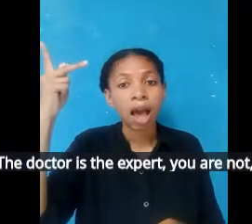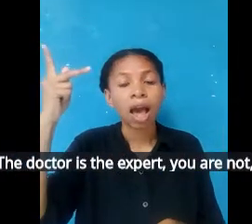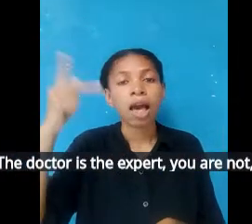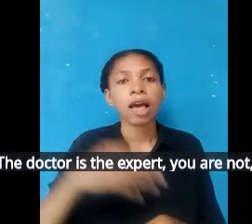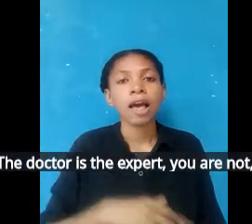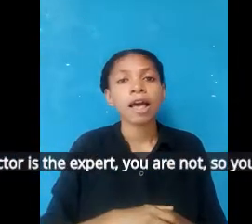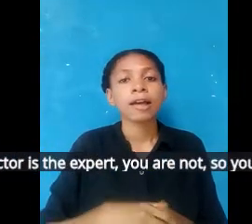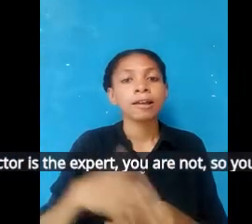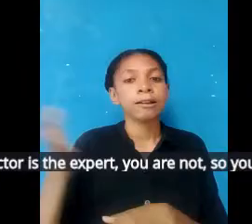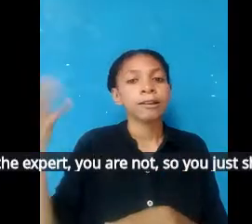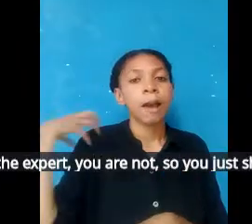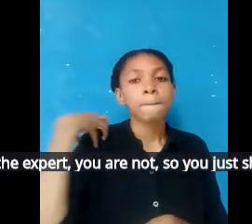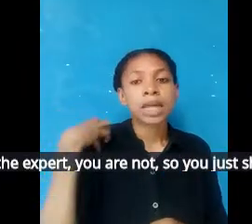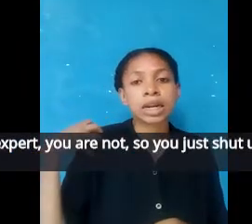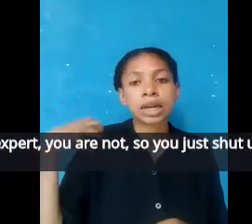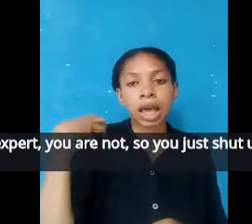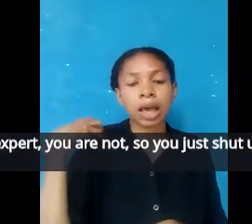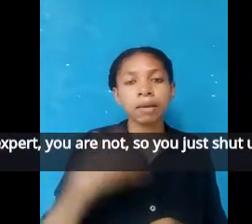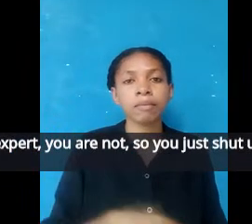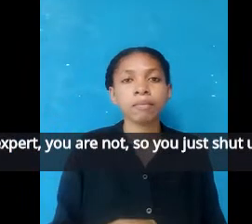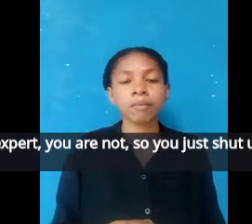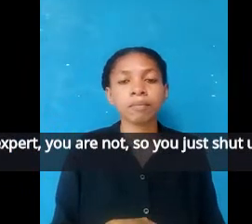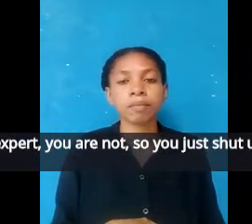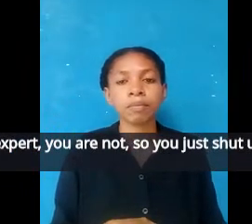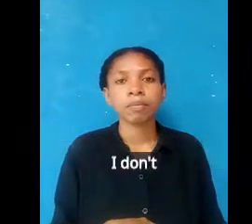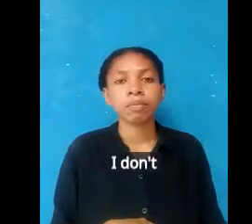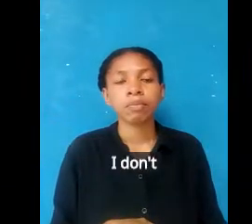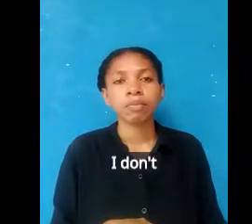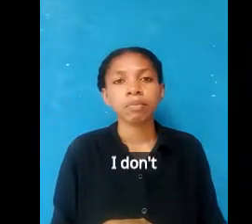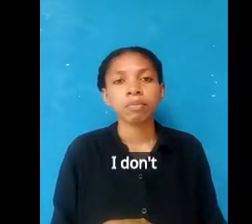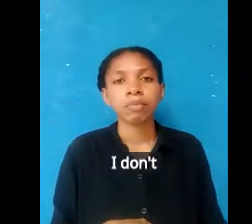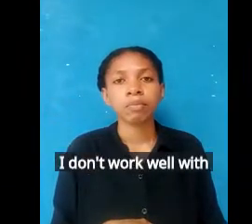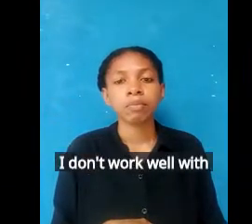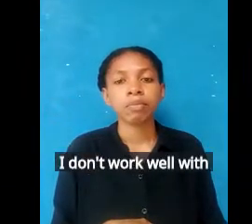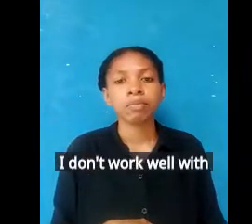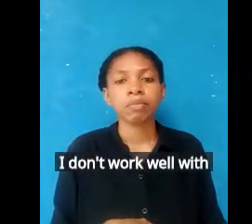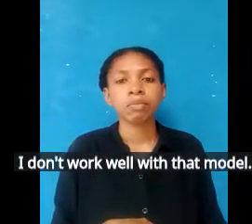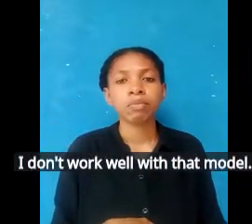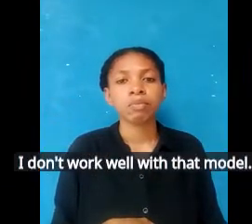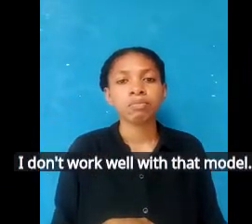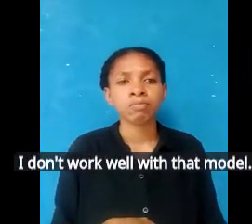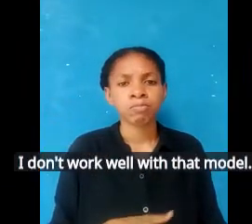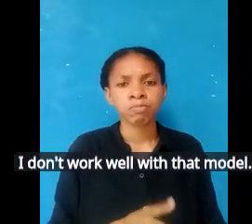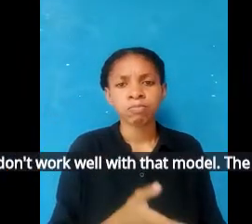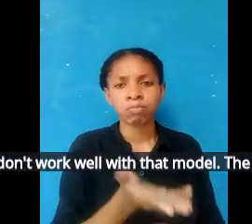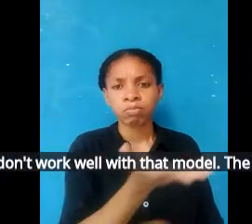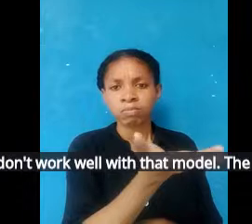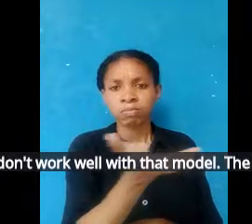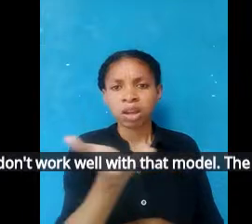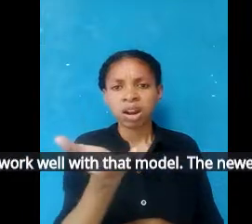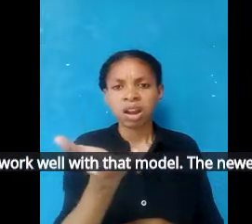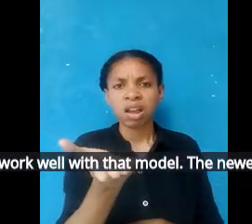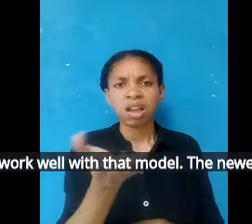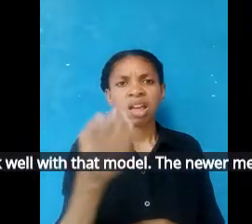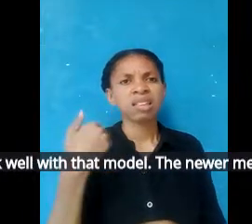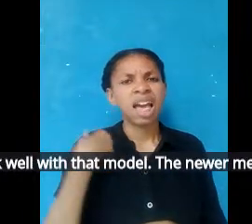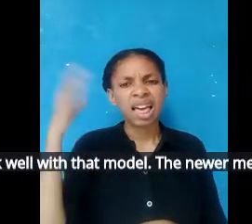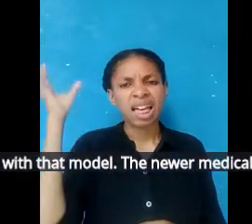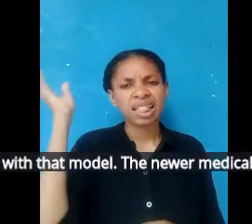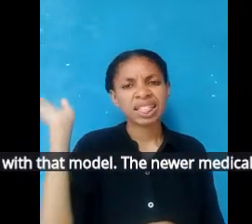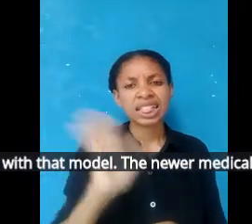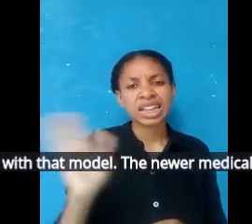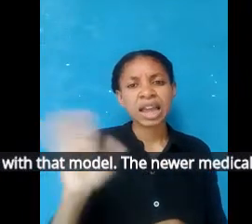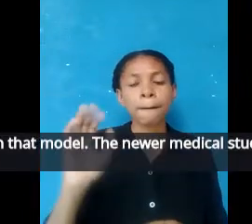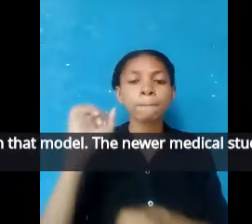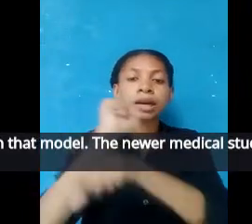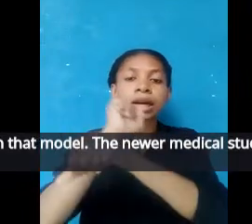shut up and listen to what the doctor says. I don't work well with that model. The newer medical students are being taught that